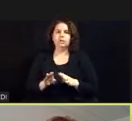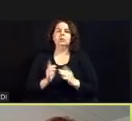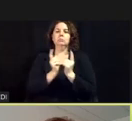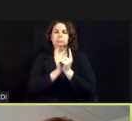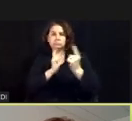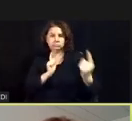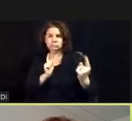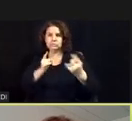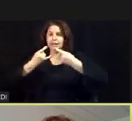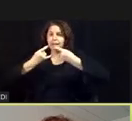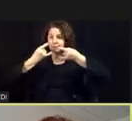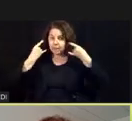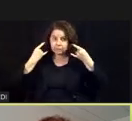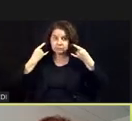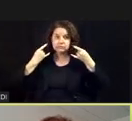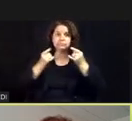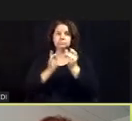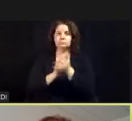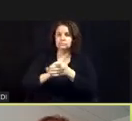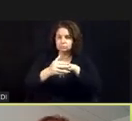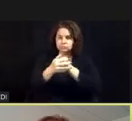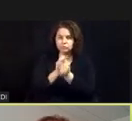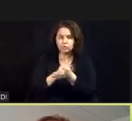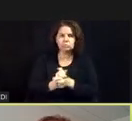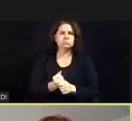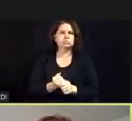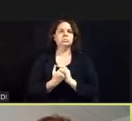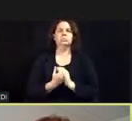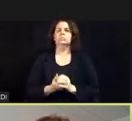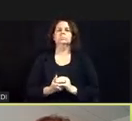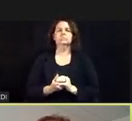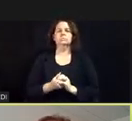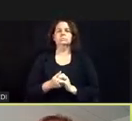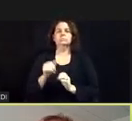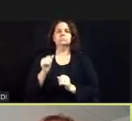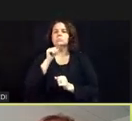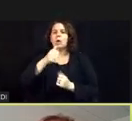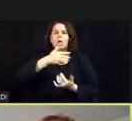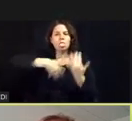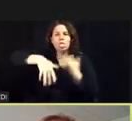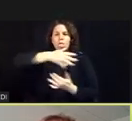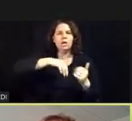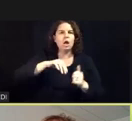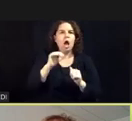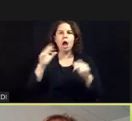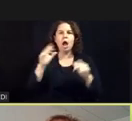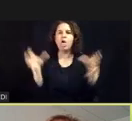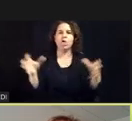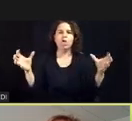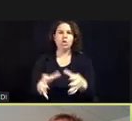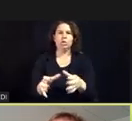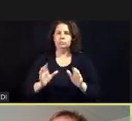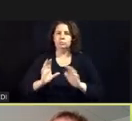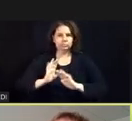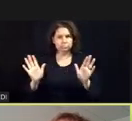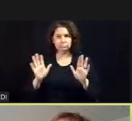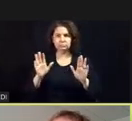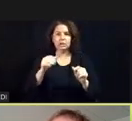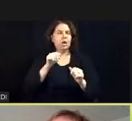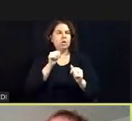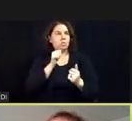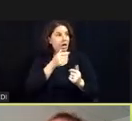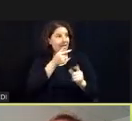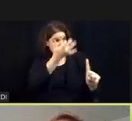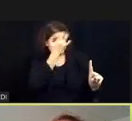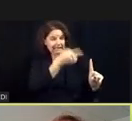hands, refraining from engaging in social activities and being around others if we're sick, combined with an aggressive